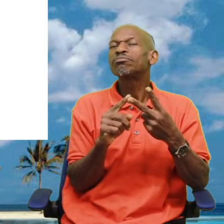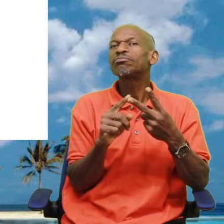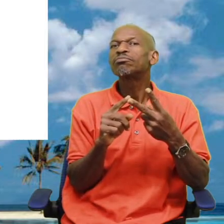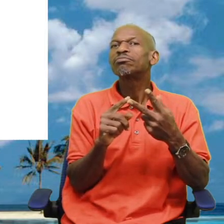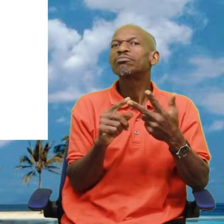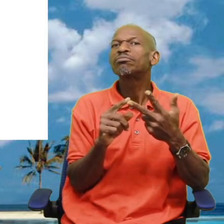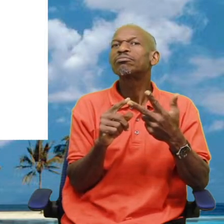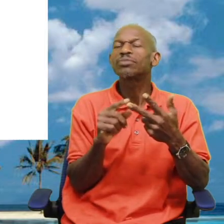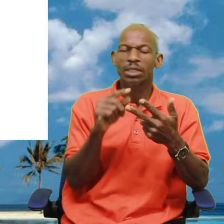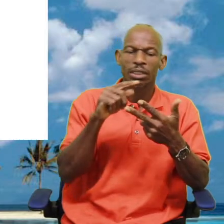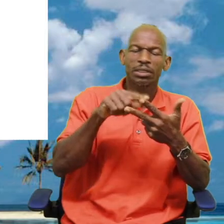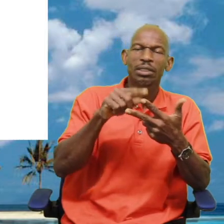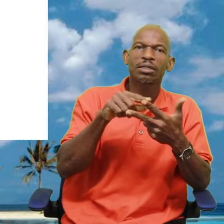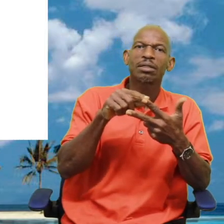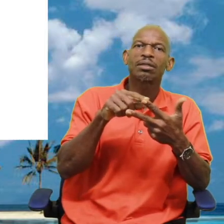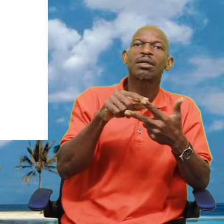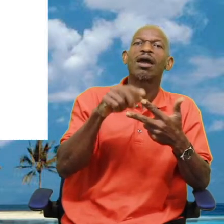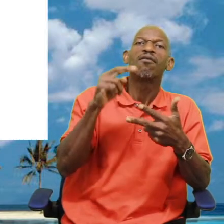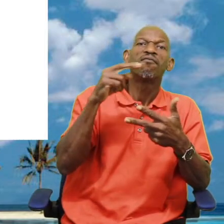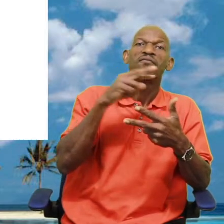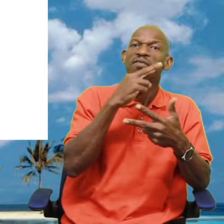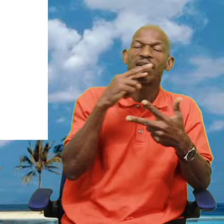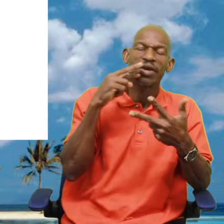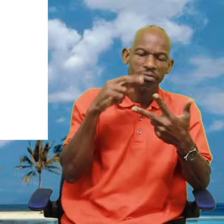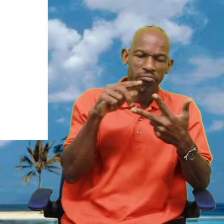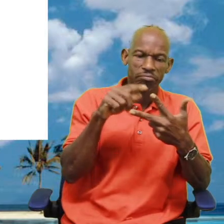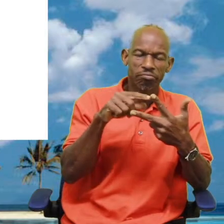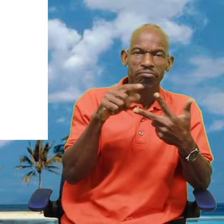Then we are going to write a verb.